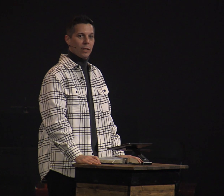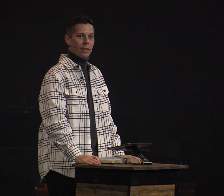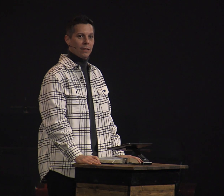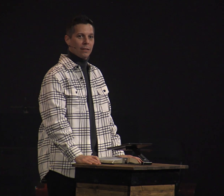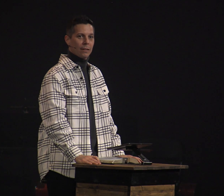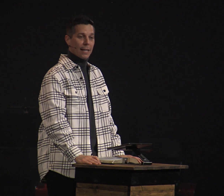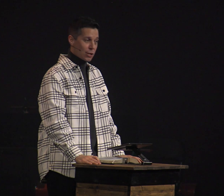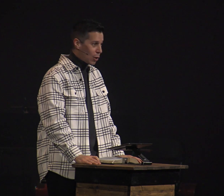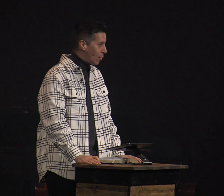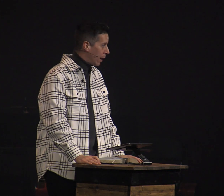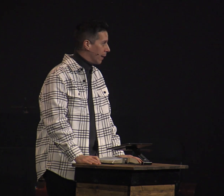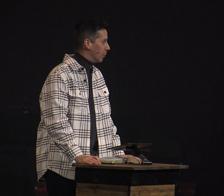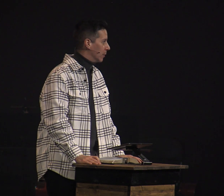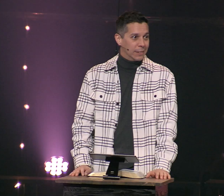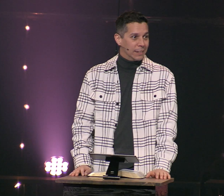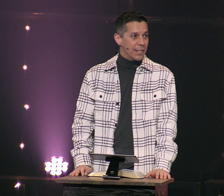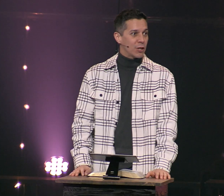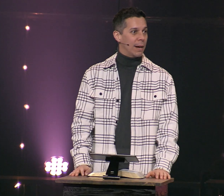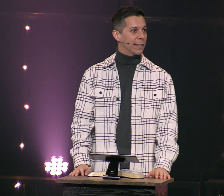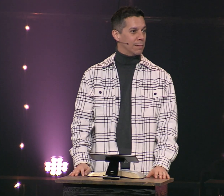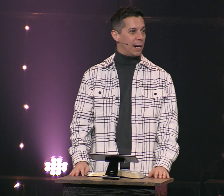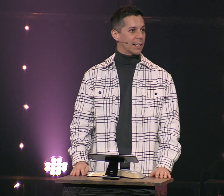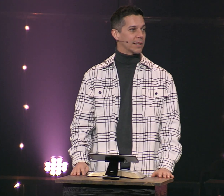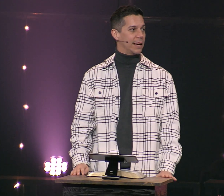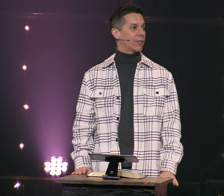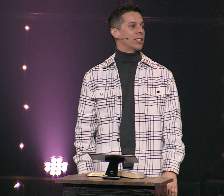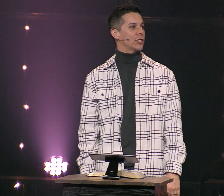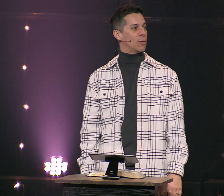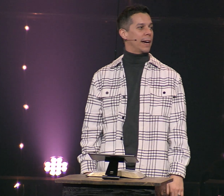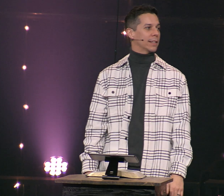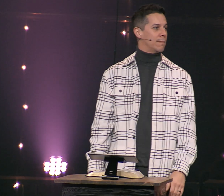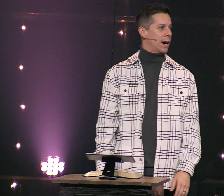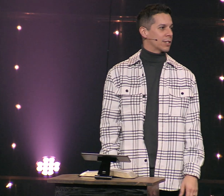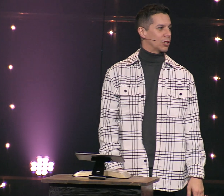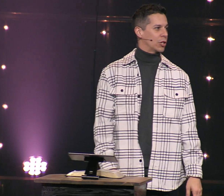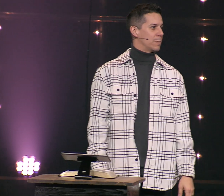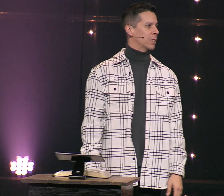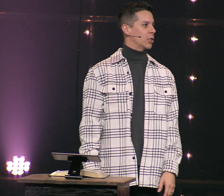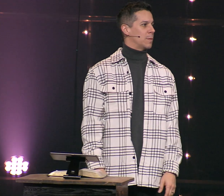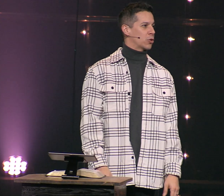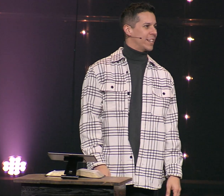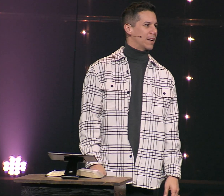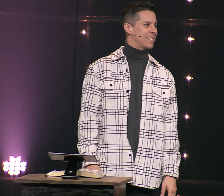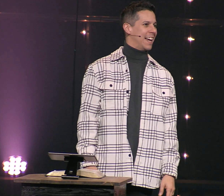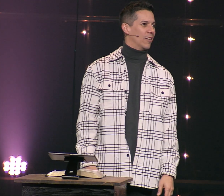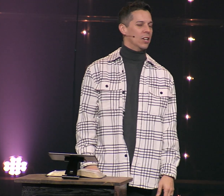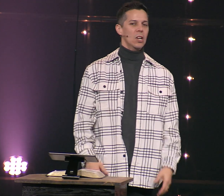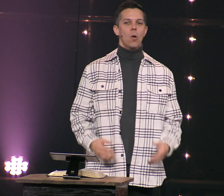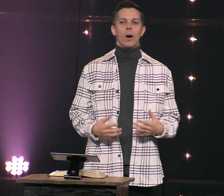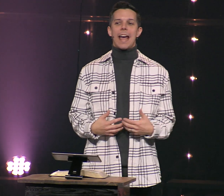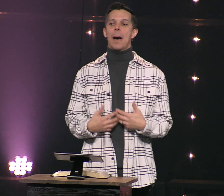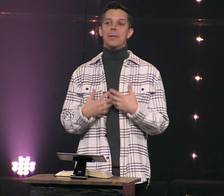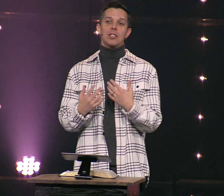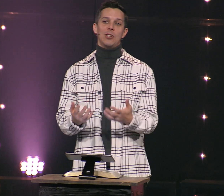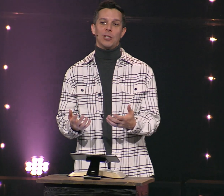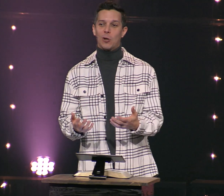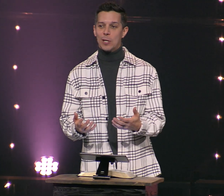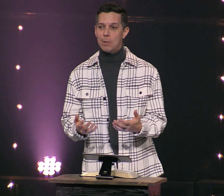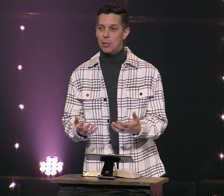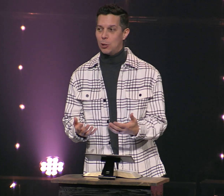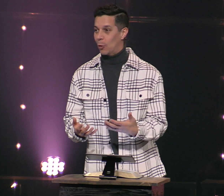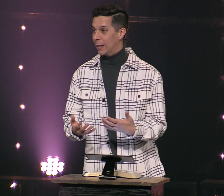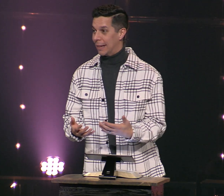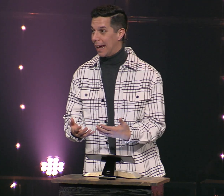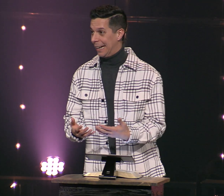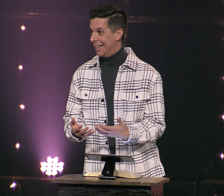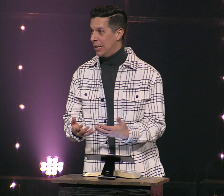happens when the lights go away? When the lights go back in the box, the decorations go back in the box, the Christmas tree comes down, what happens to your